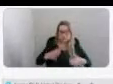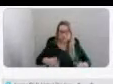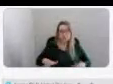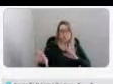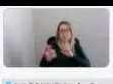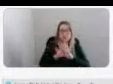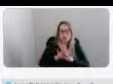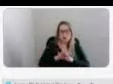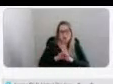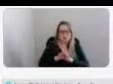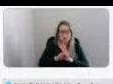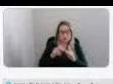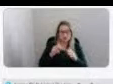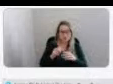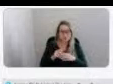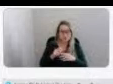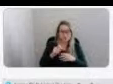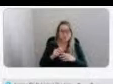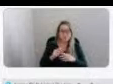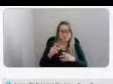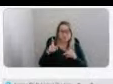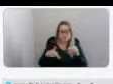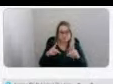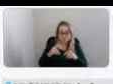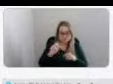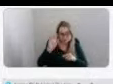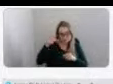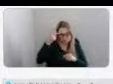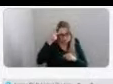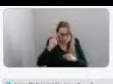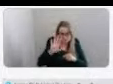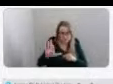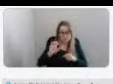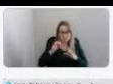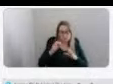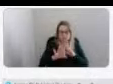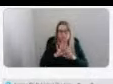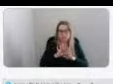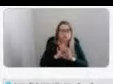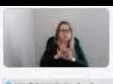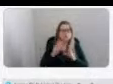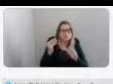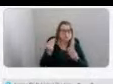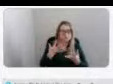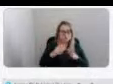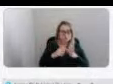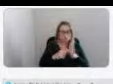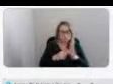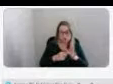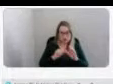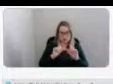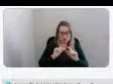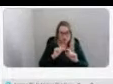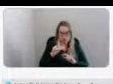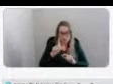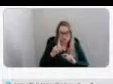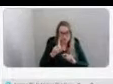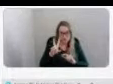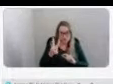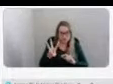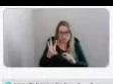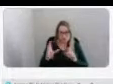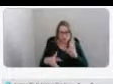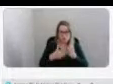their choice and based on our research our data shows that the legislative district we number ld6 is one of the most